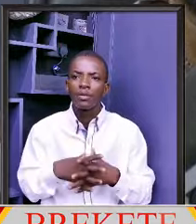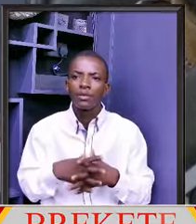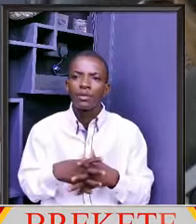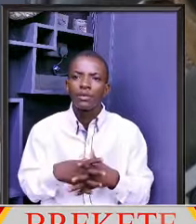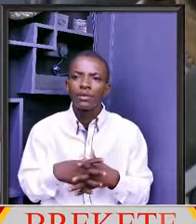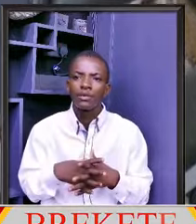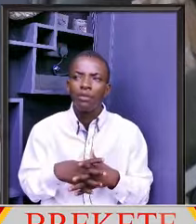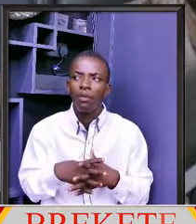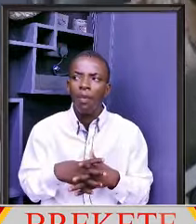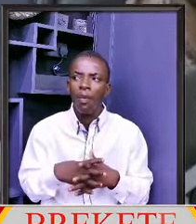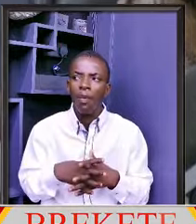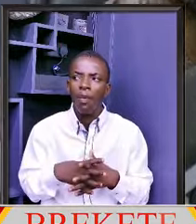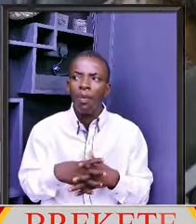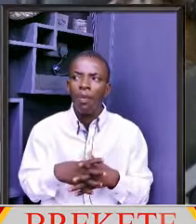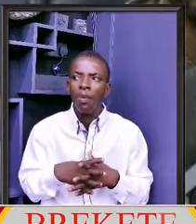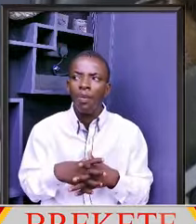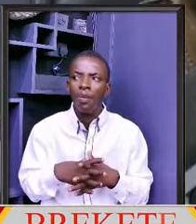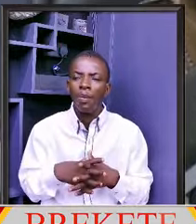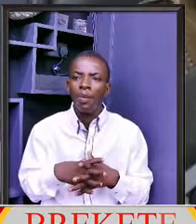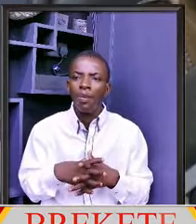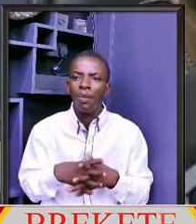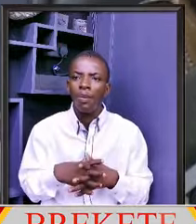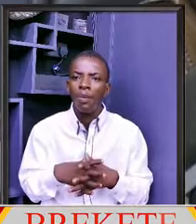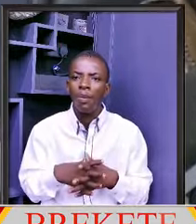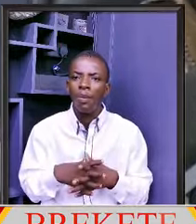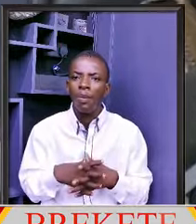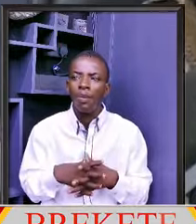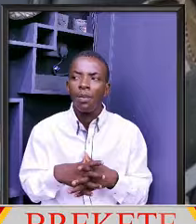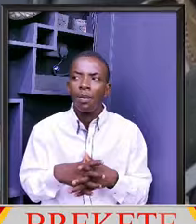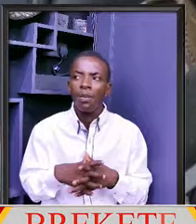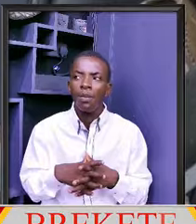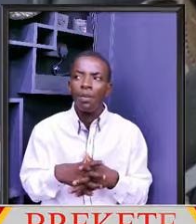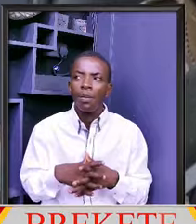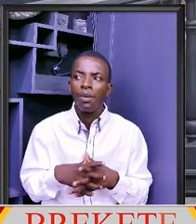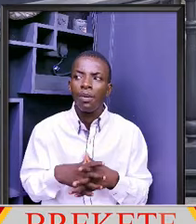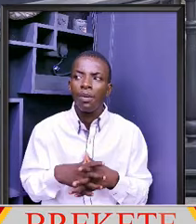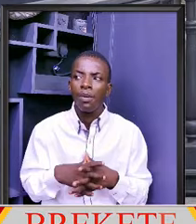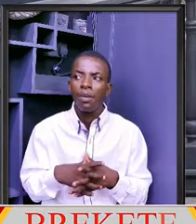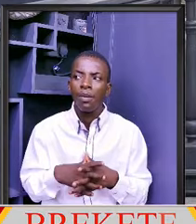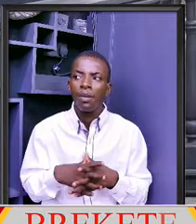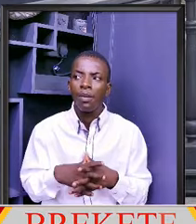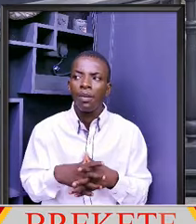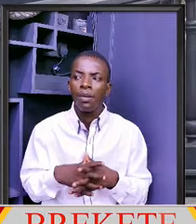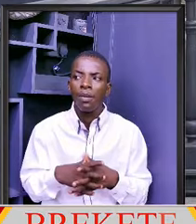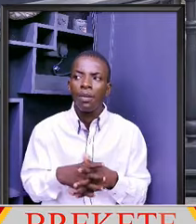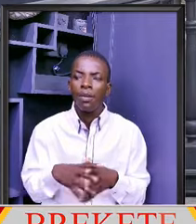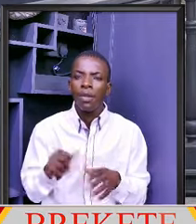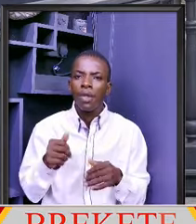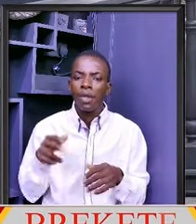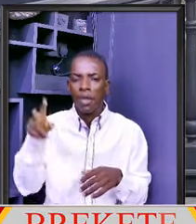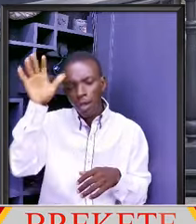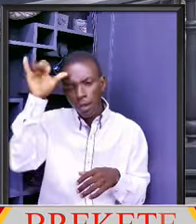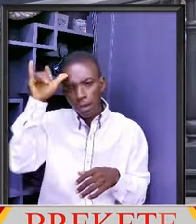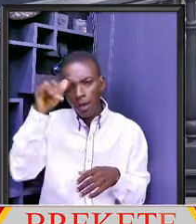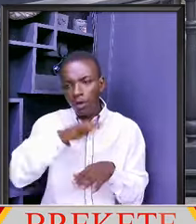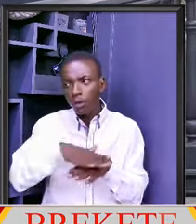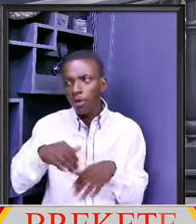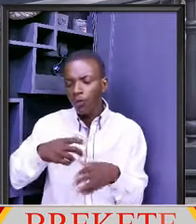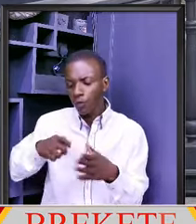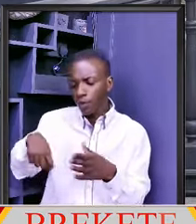not chain actually easy. Oh, he's okay. Yeah? Any car will not get there. Now God, they drive fly for him. And I say goodbye to